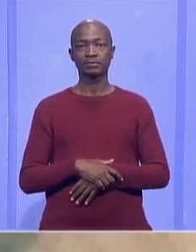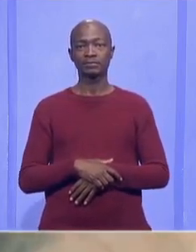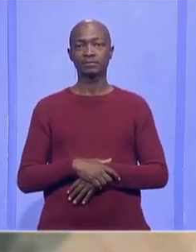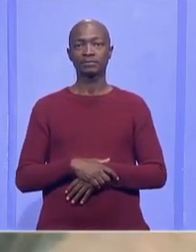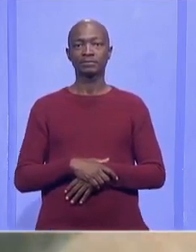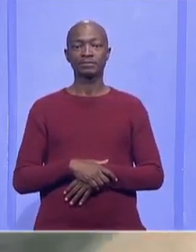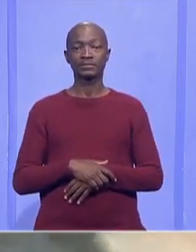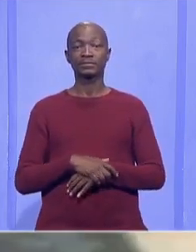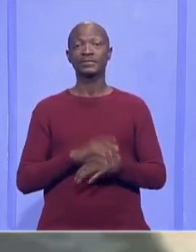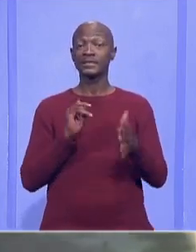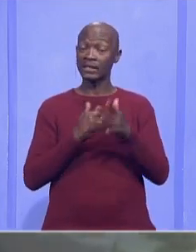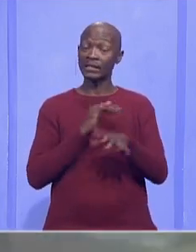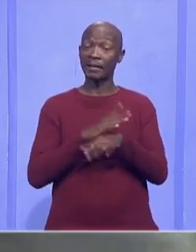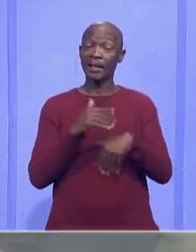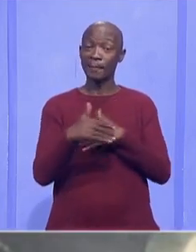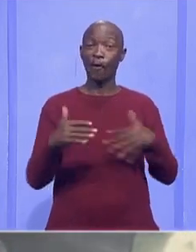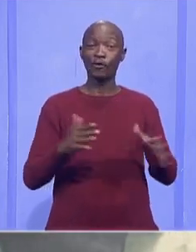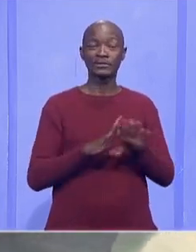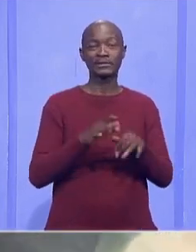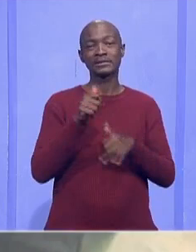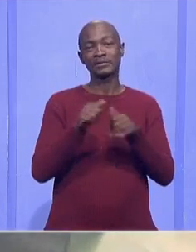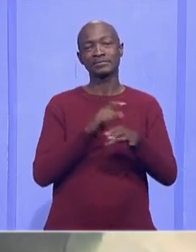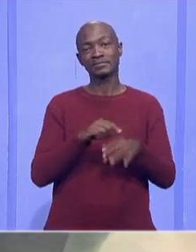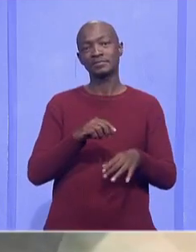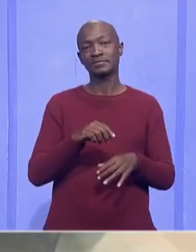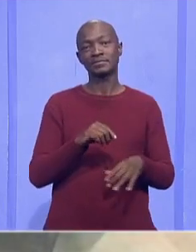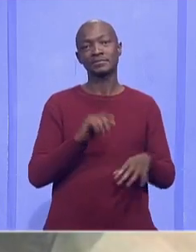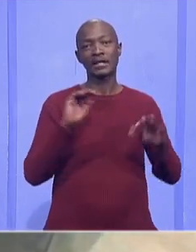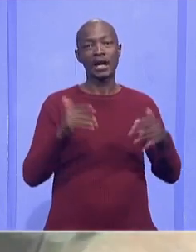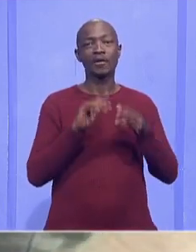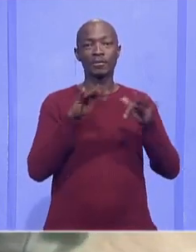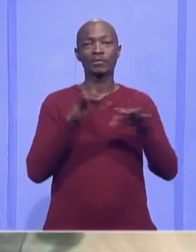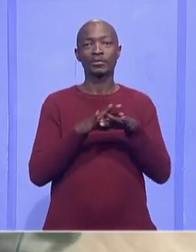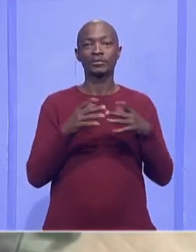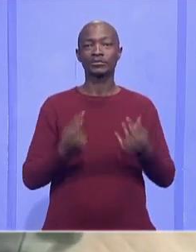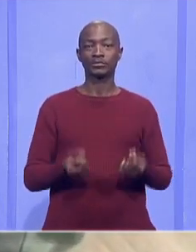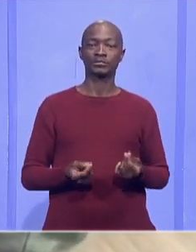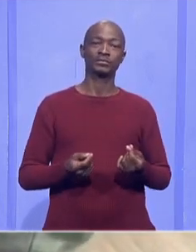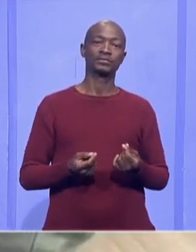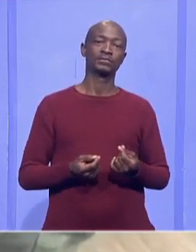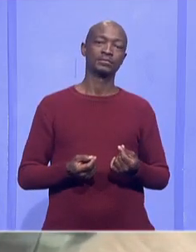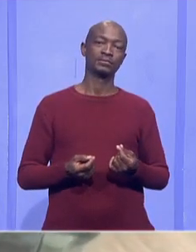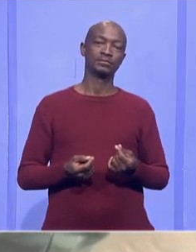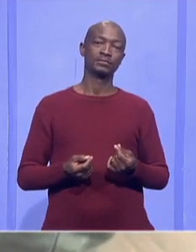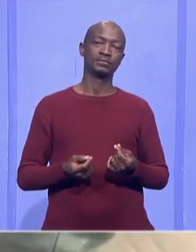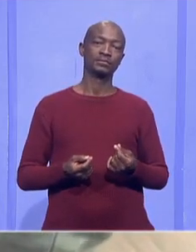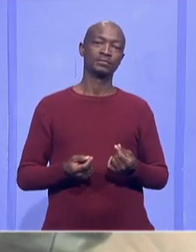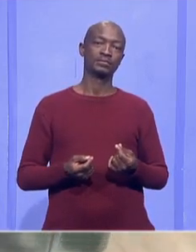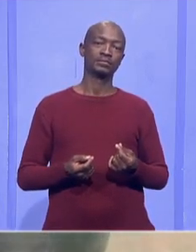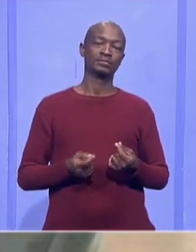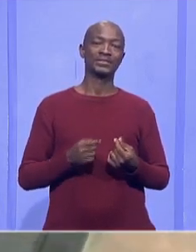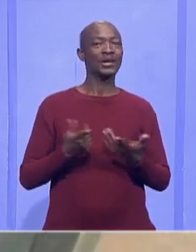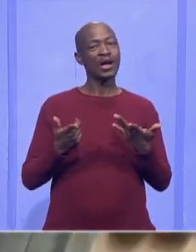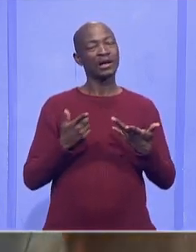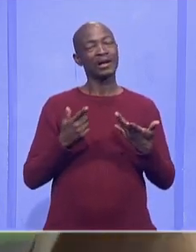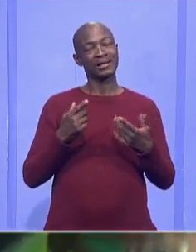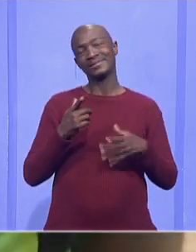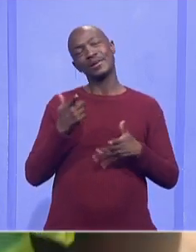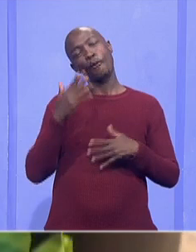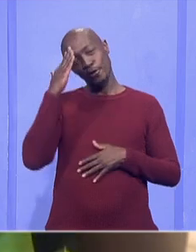box itself, which is, I suppose, not typically how people would do things. No guesses who he might have voted